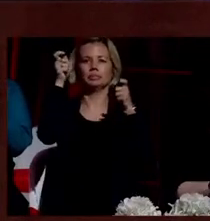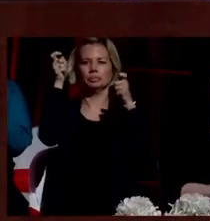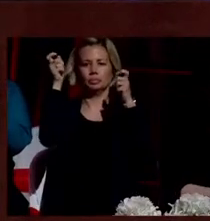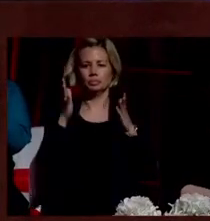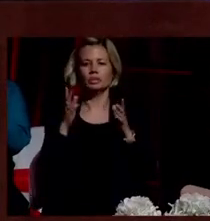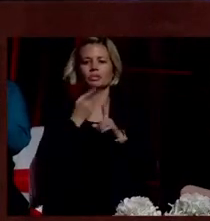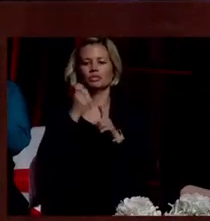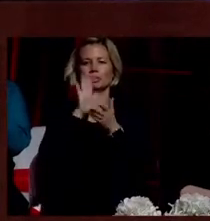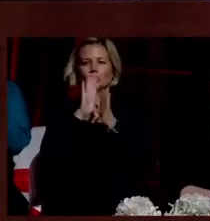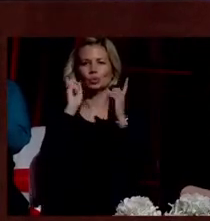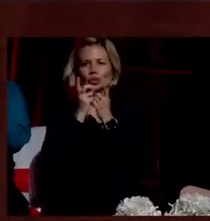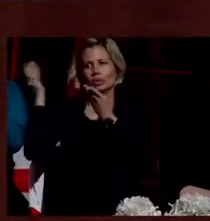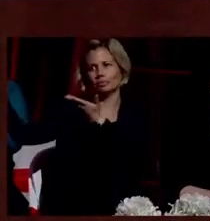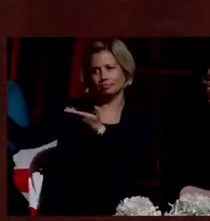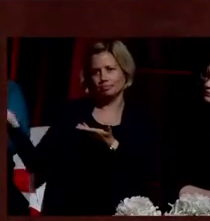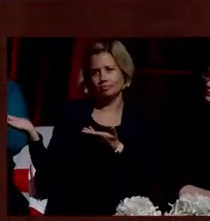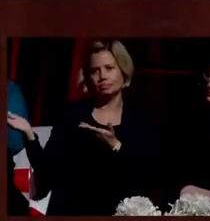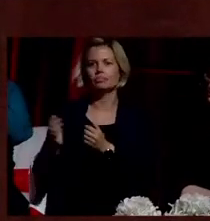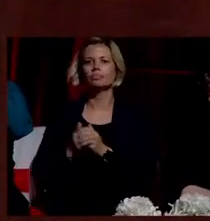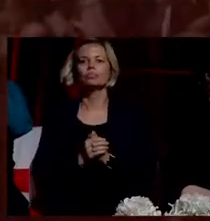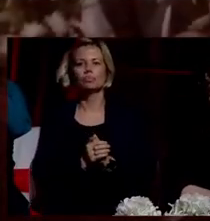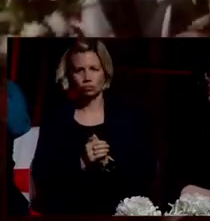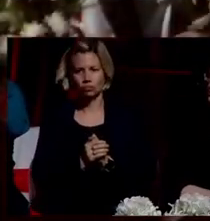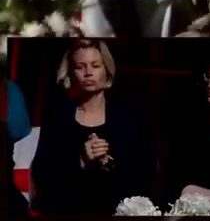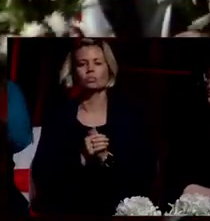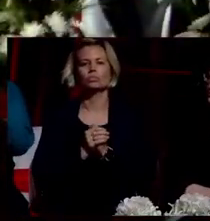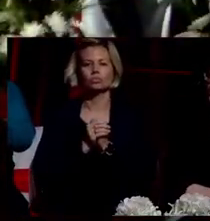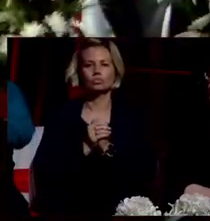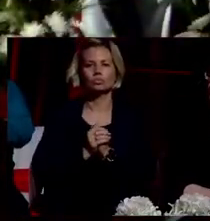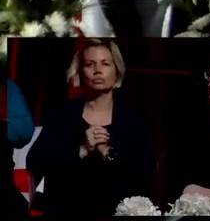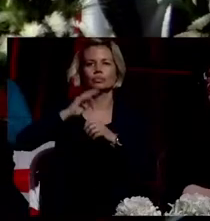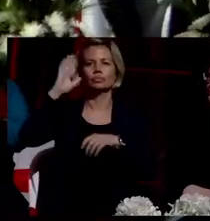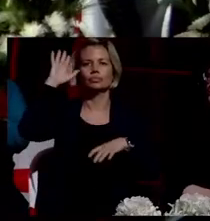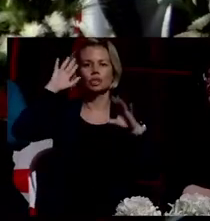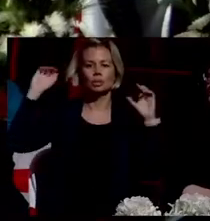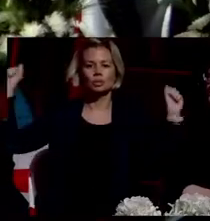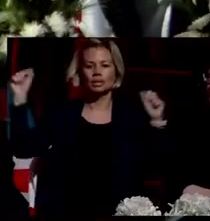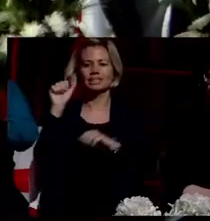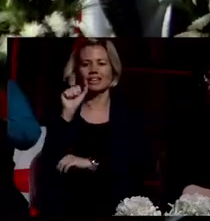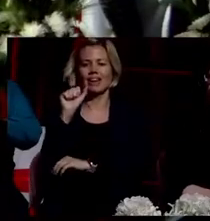today. Board President Dr. Angela Taylor.